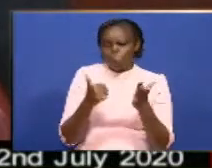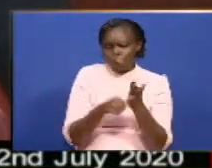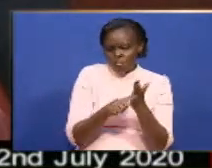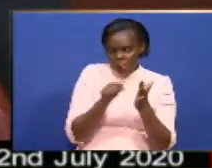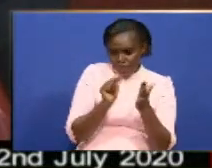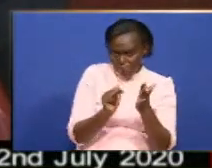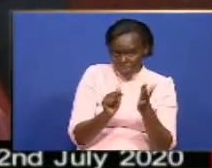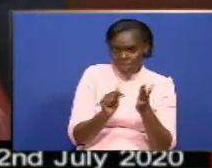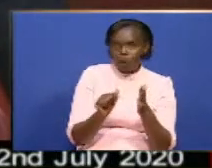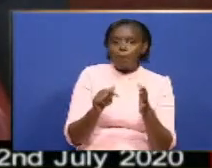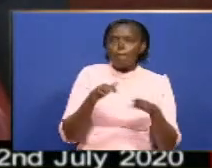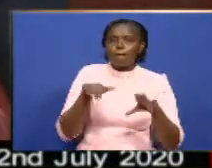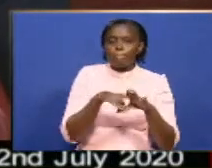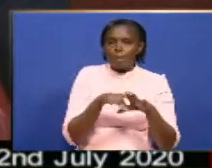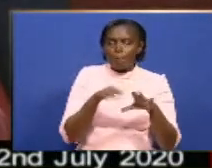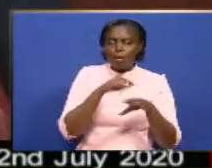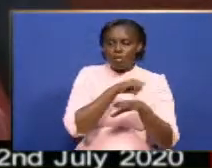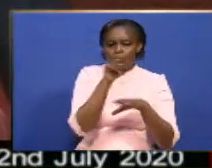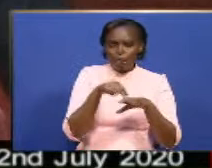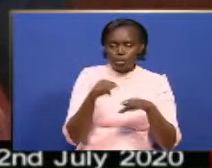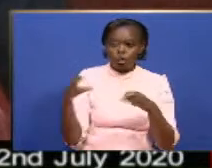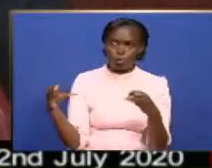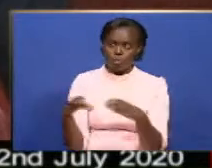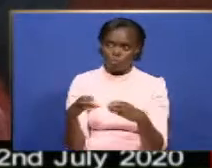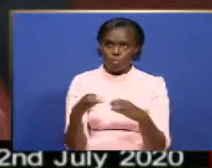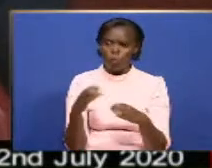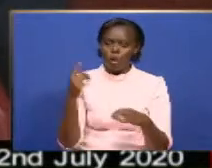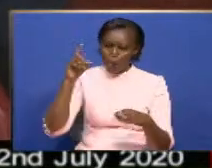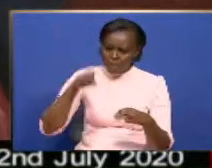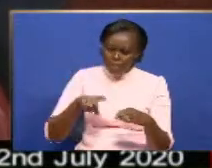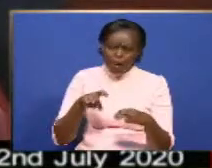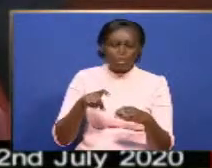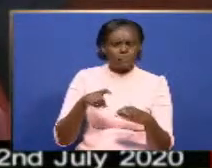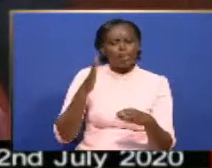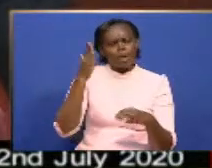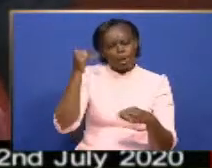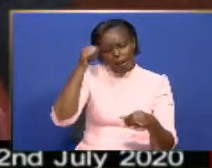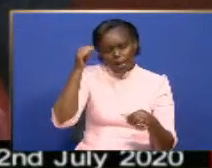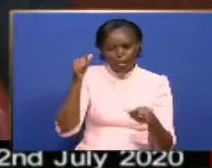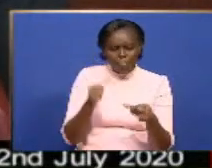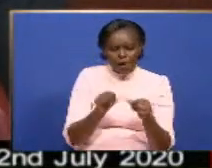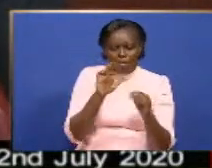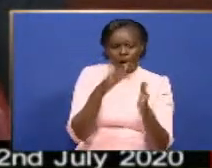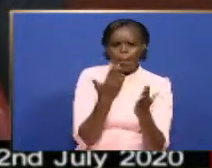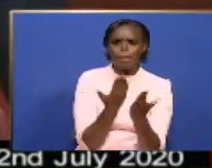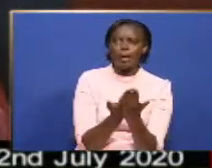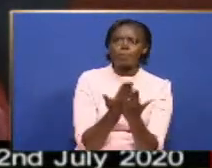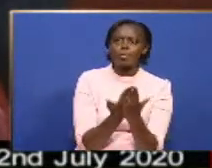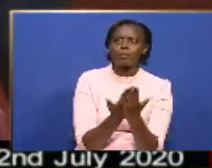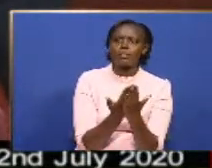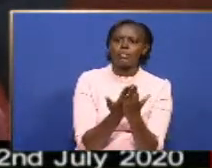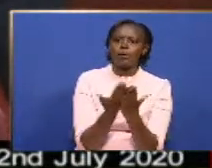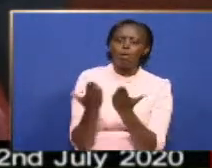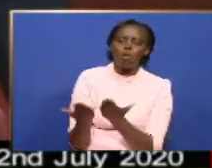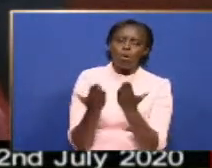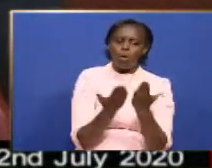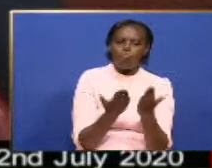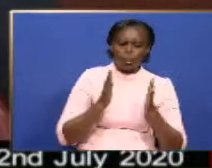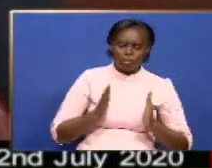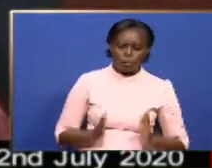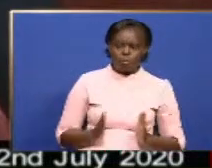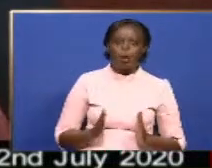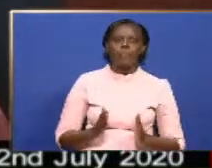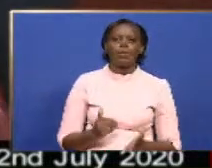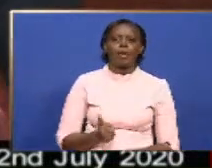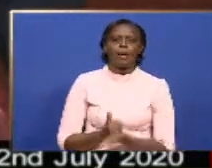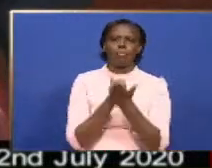problems as members of the national community we must bear for the purposes of offering humanity.